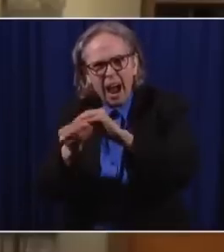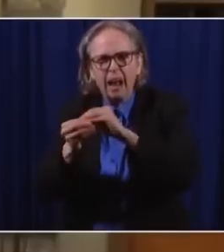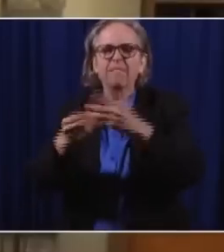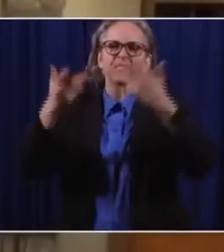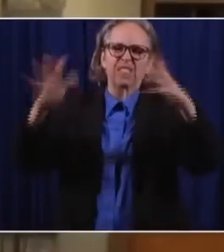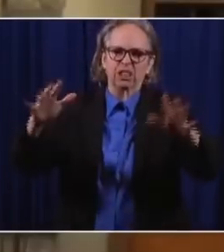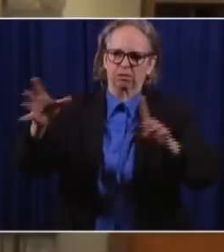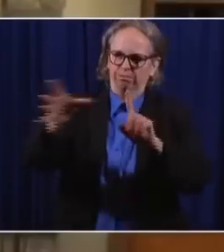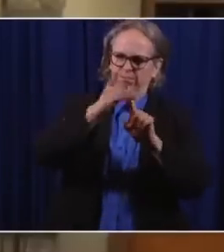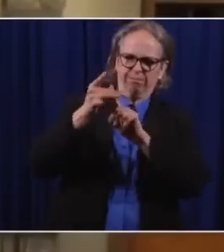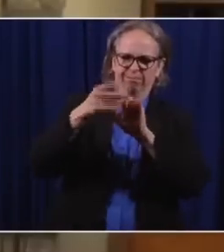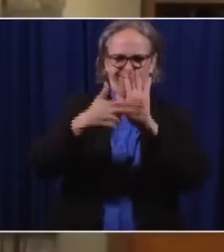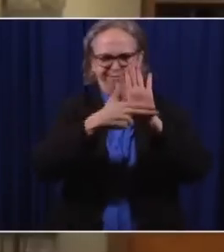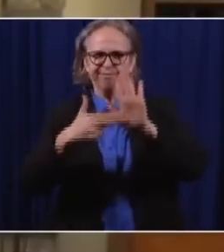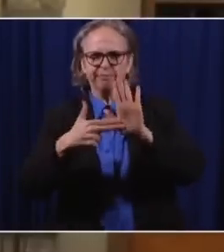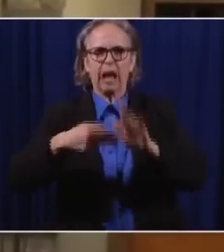everywhere.